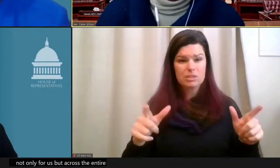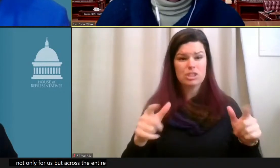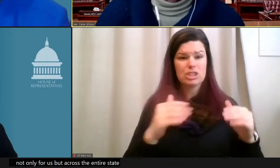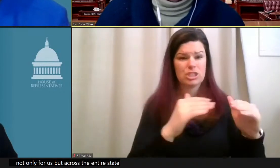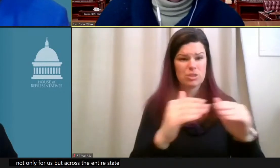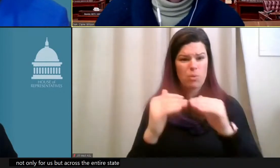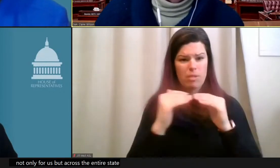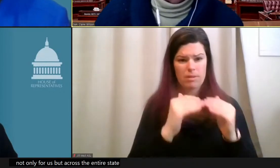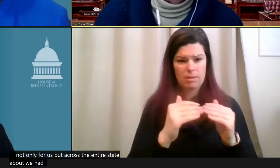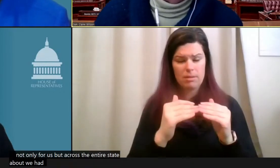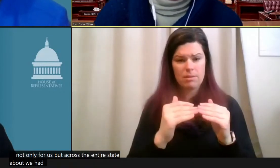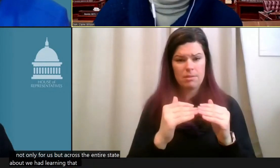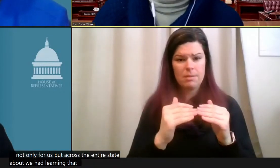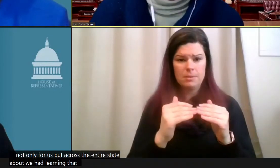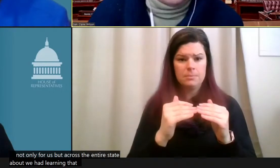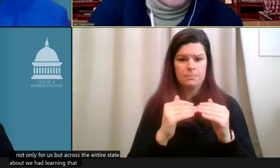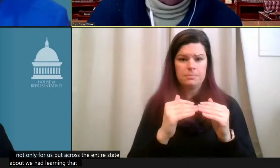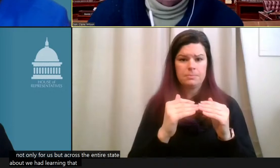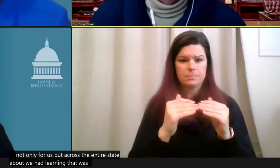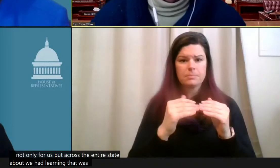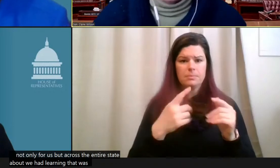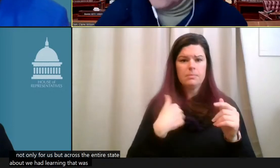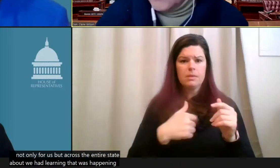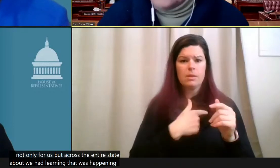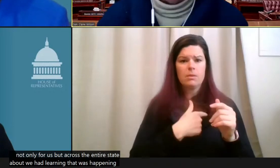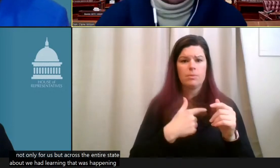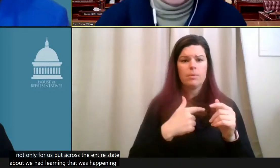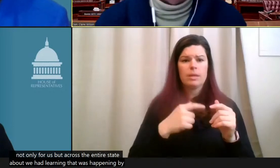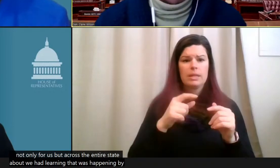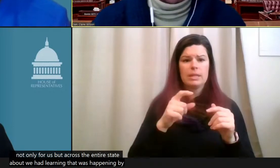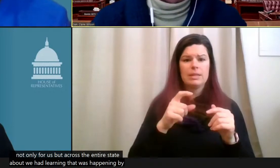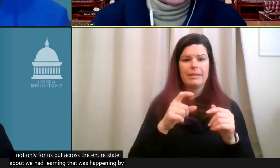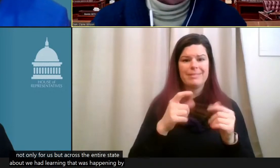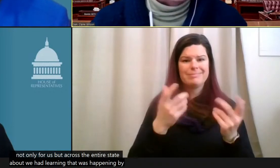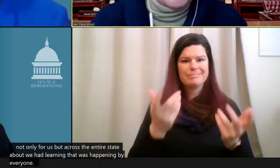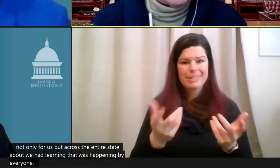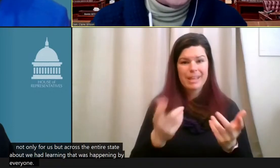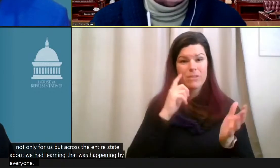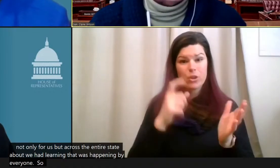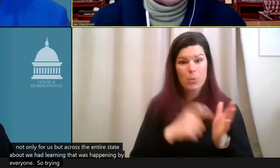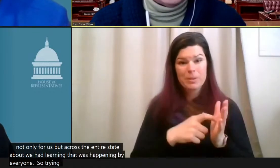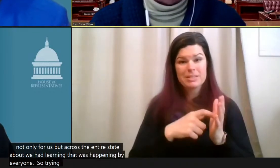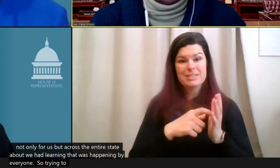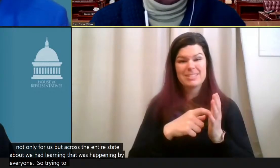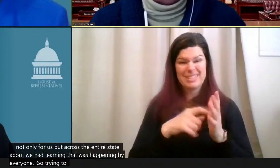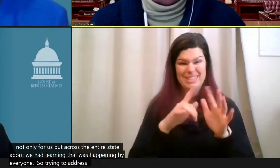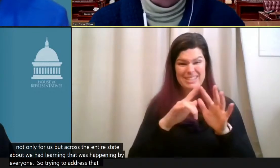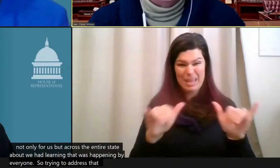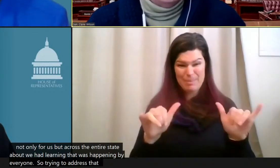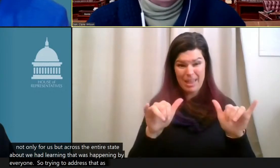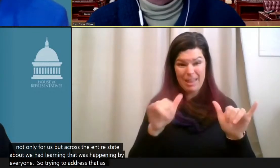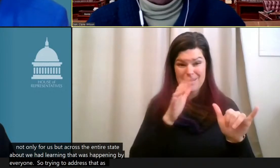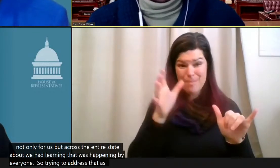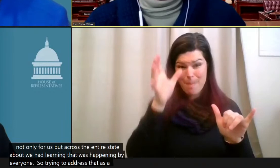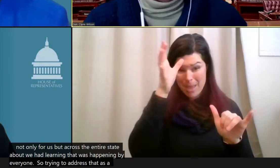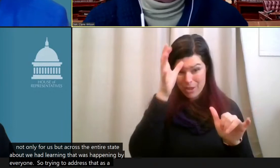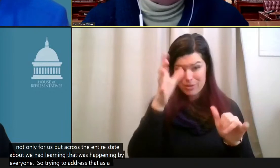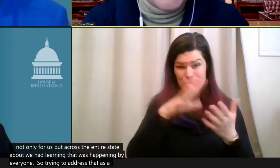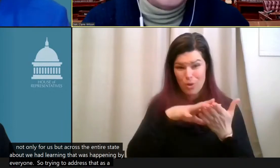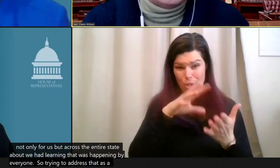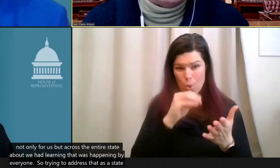learning that was happening by everyone. So I'm trying to address that as a state issue